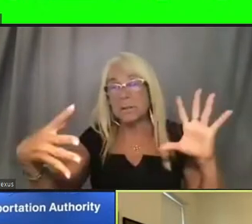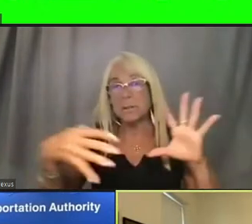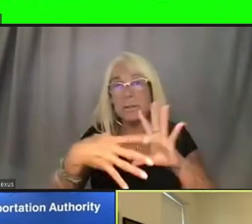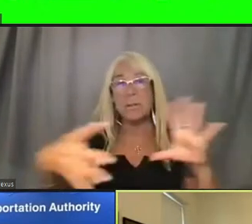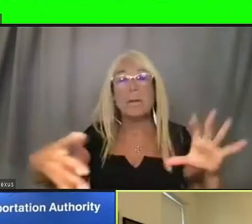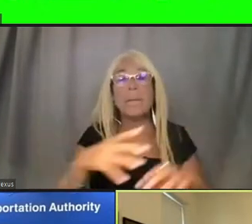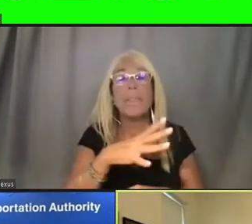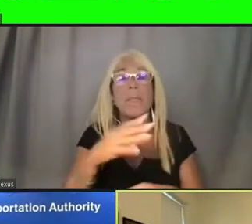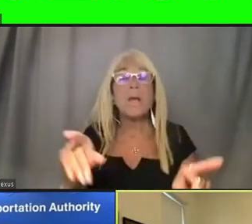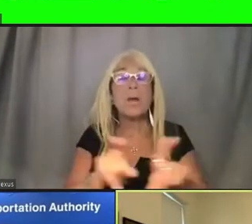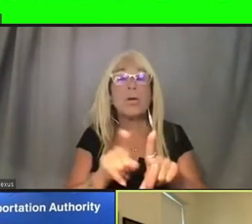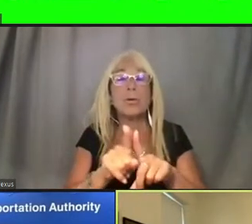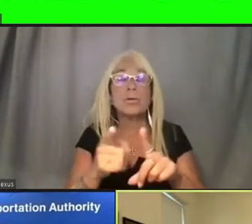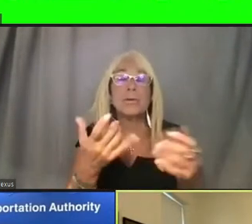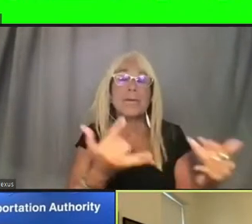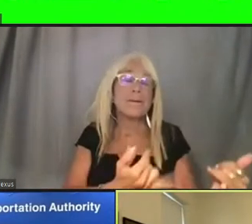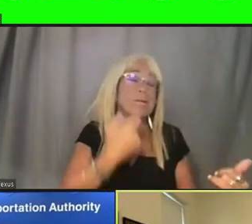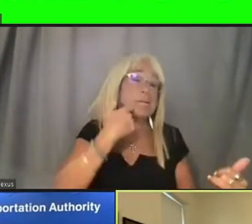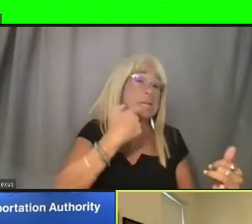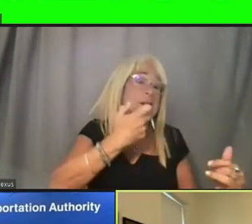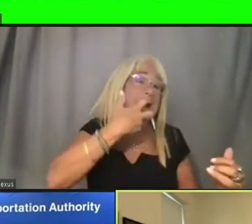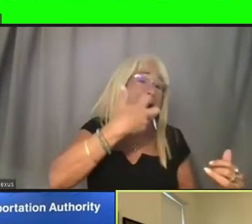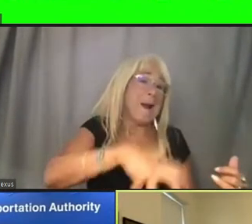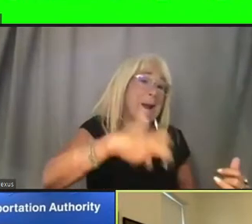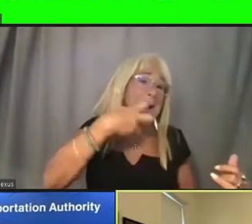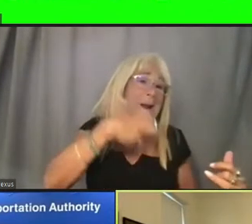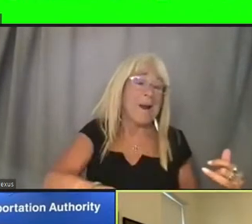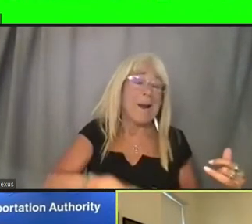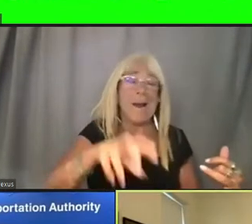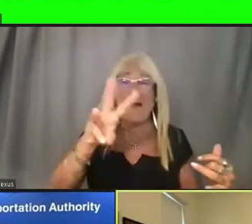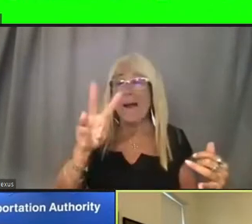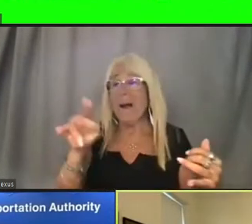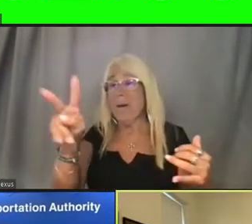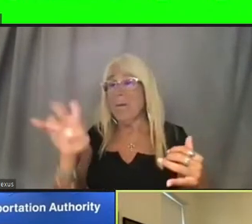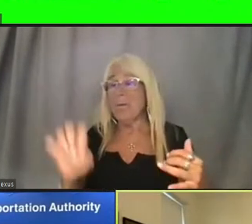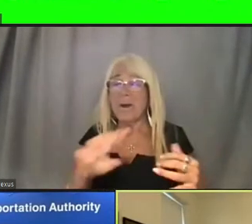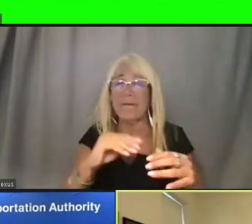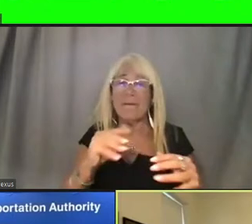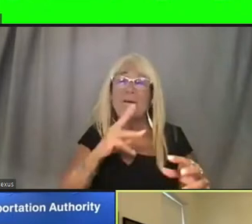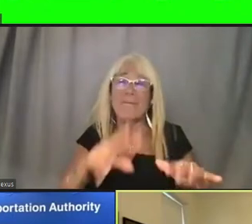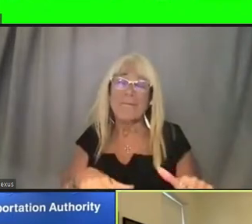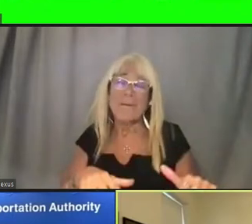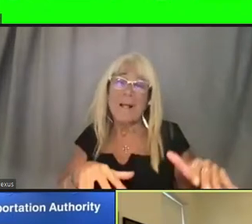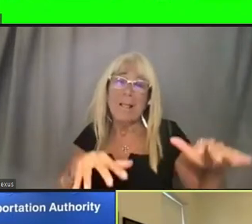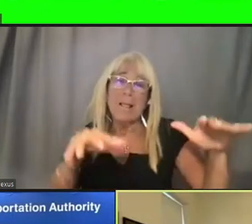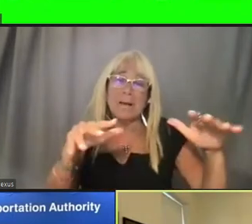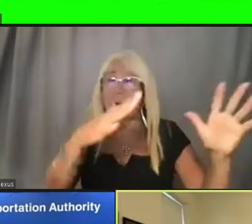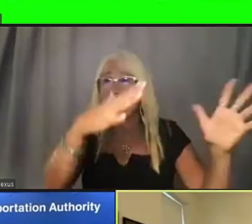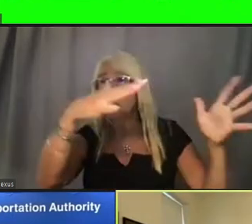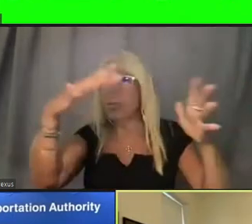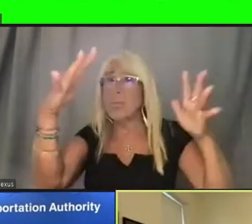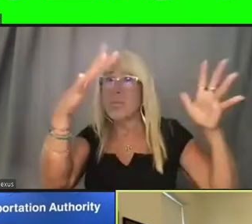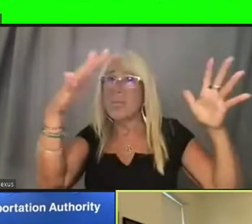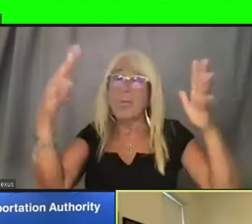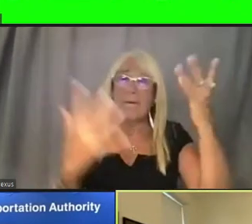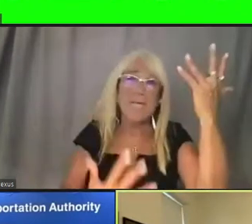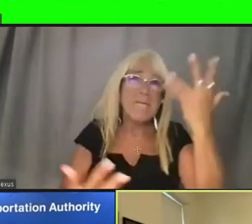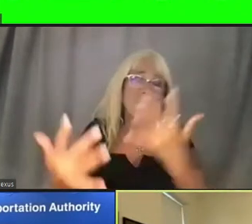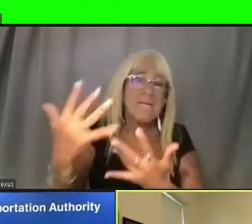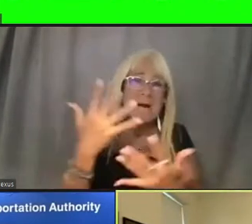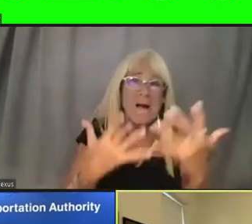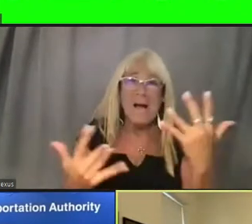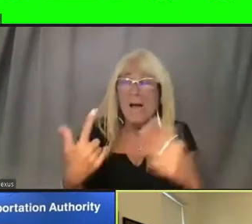with record-breaking heat waves severe droughts unprecedented flooding and uncontrollable wildfires both here and abroad